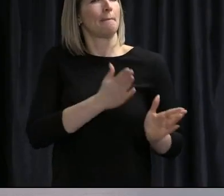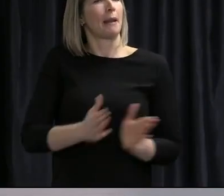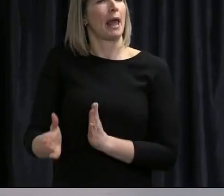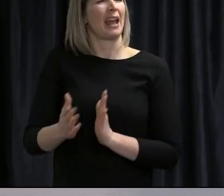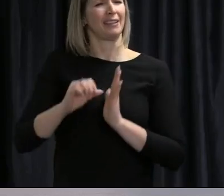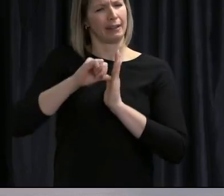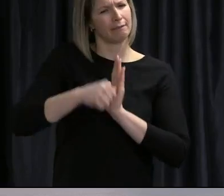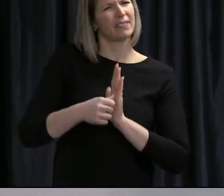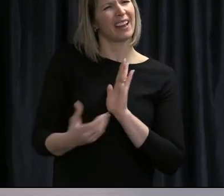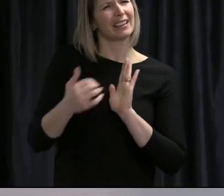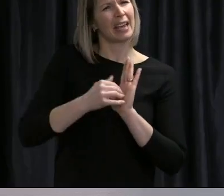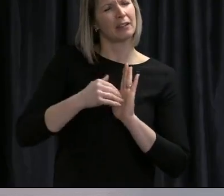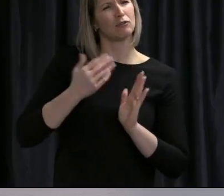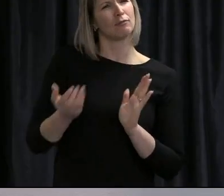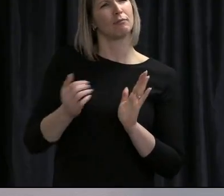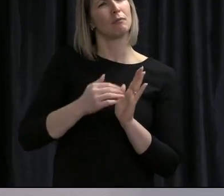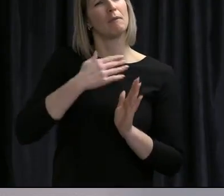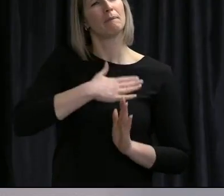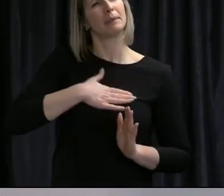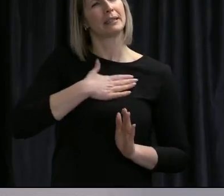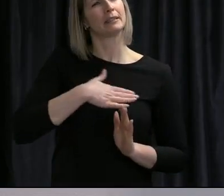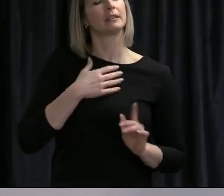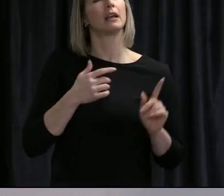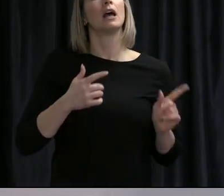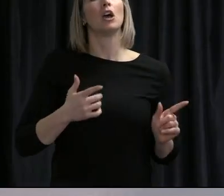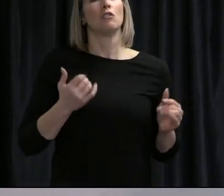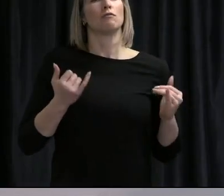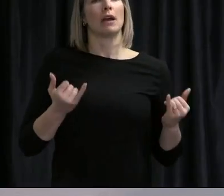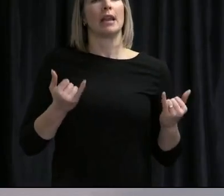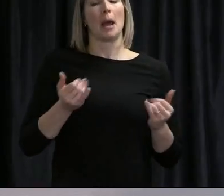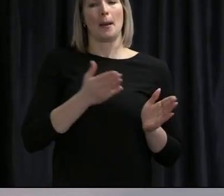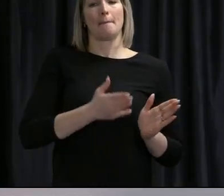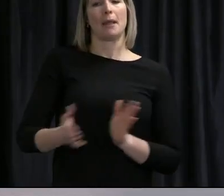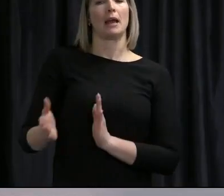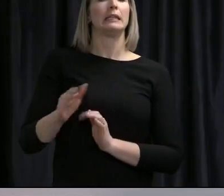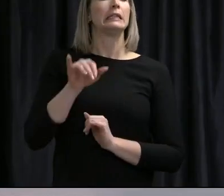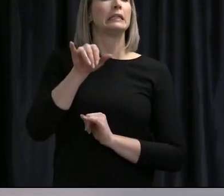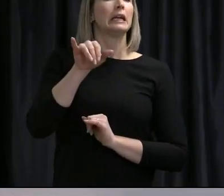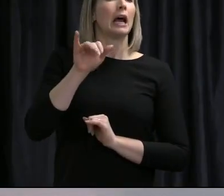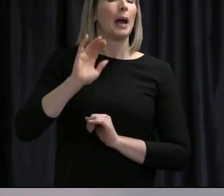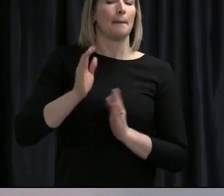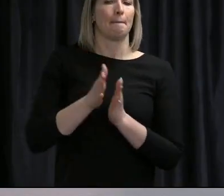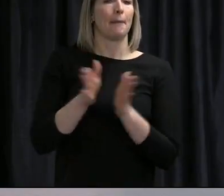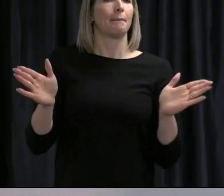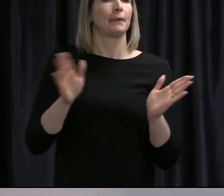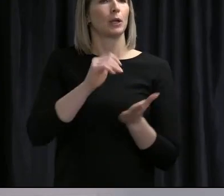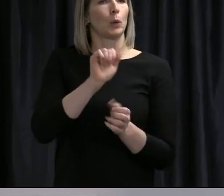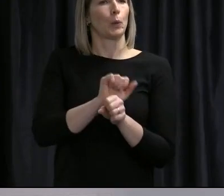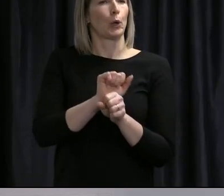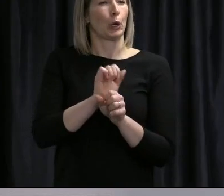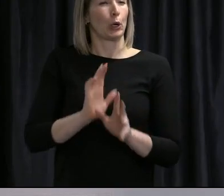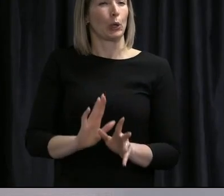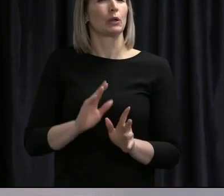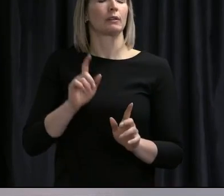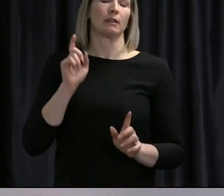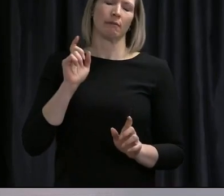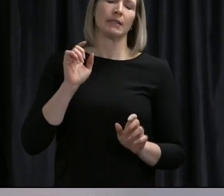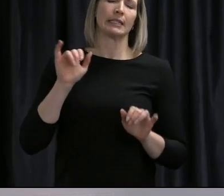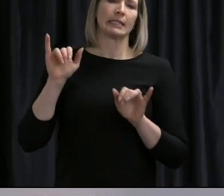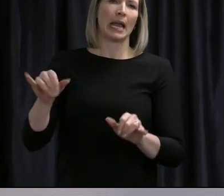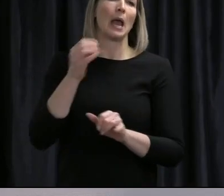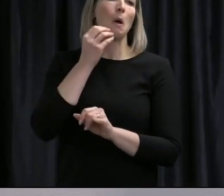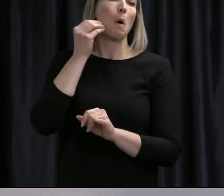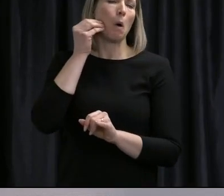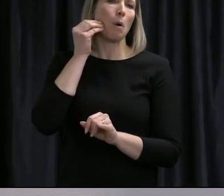plan would be to have as many public sector workers work from home as possible. Of course, those that are designated to be essential workers within the public